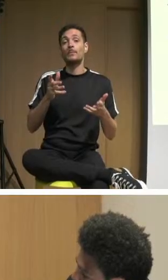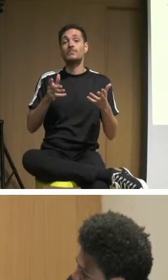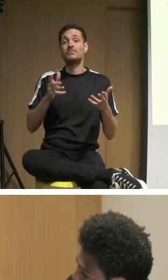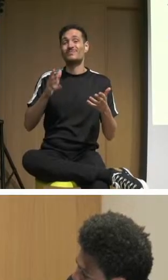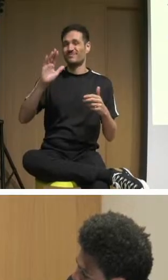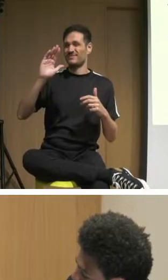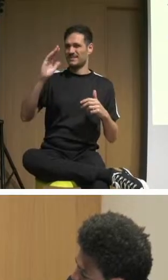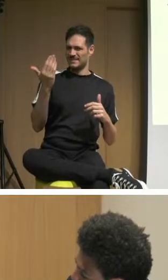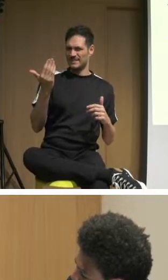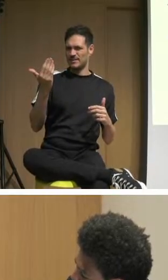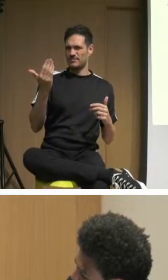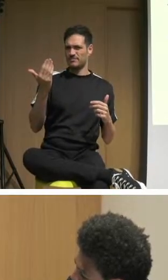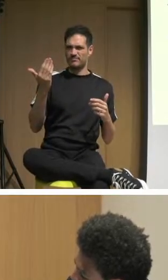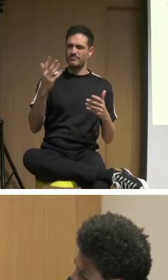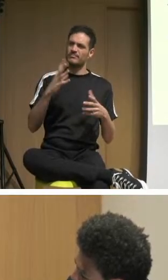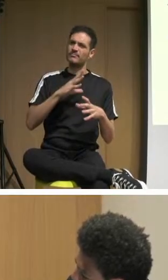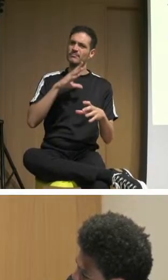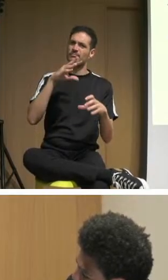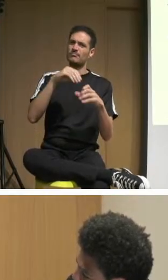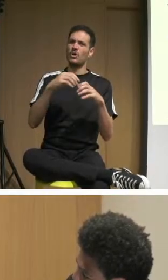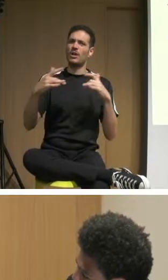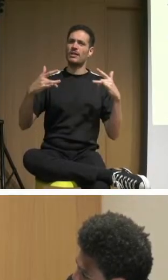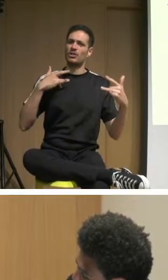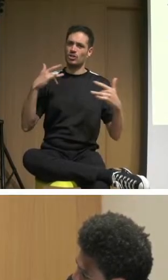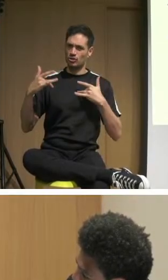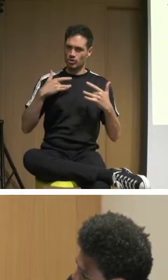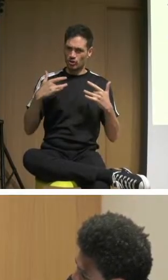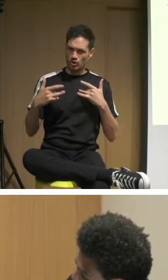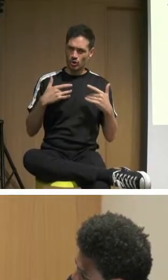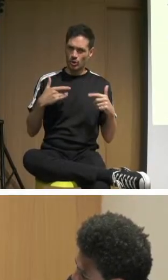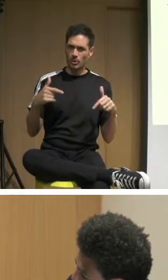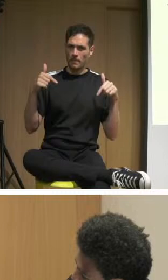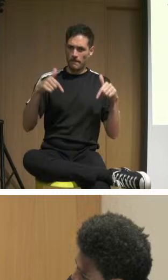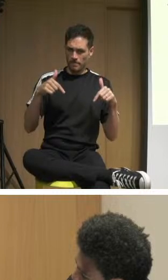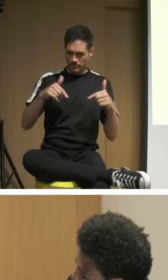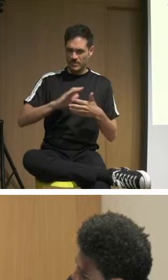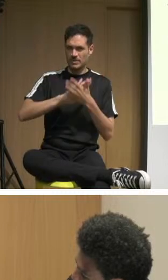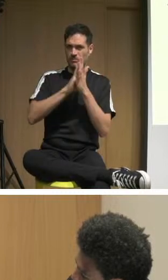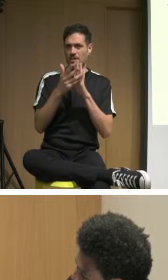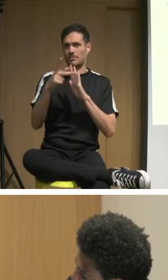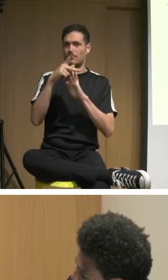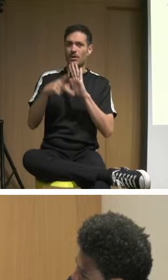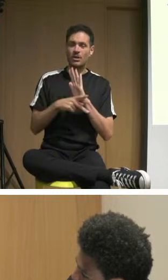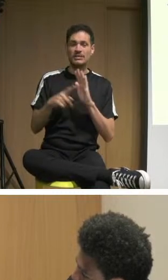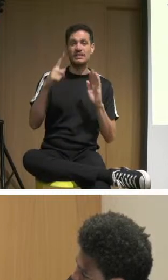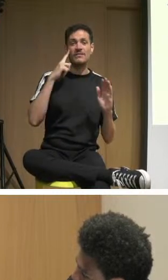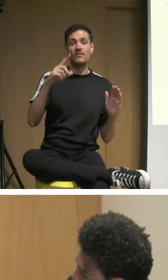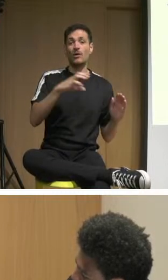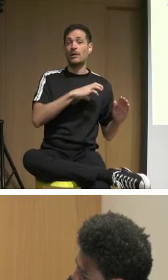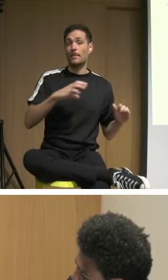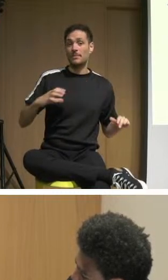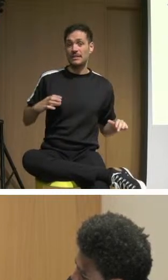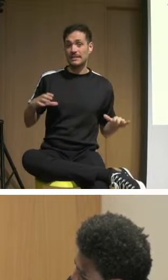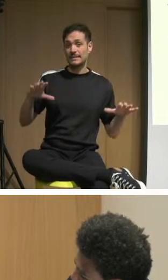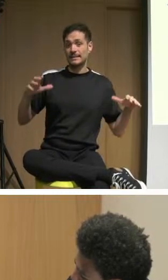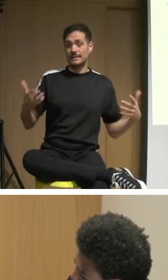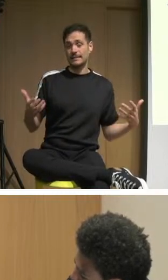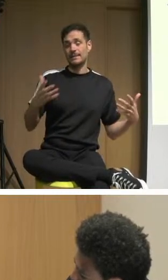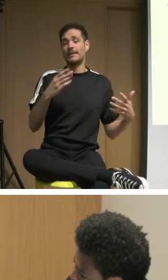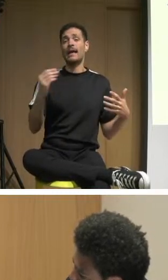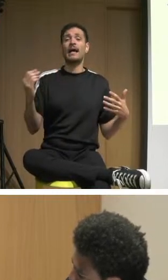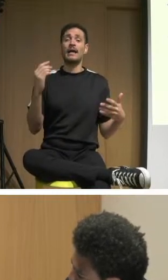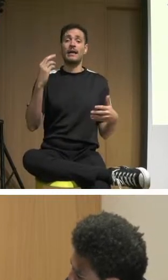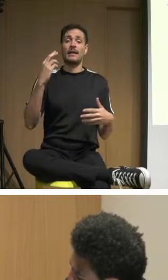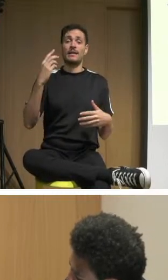that part of the concern may be that this becomes policy of the committee, and perhaps the purpose of